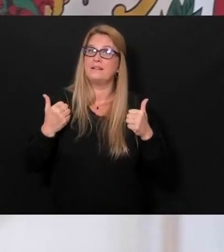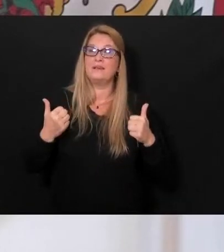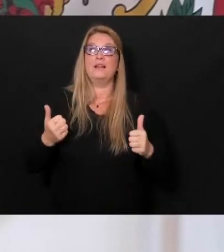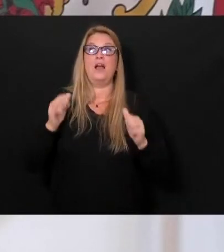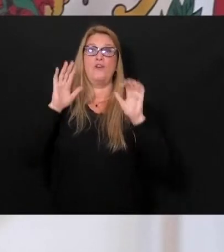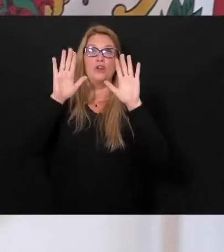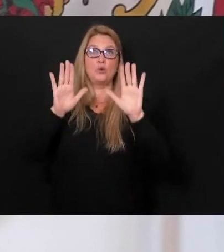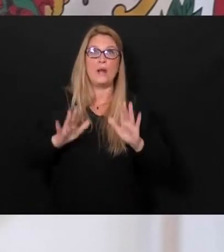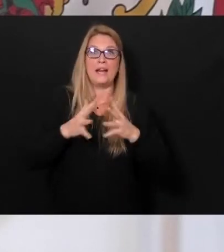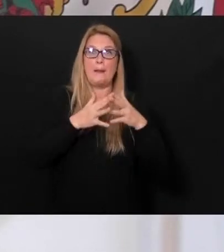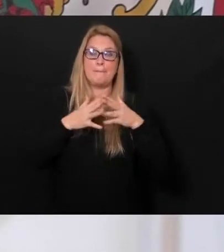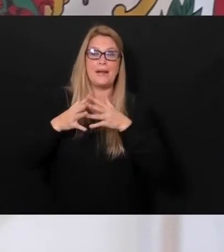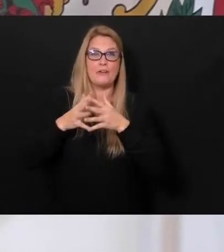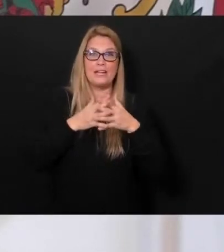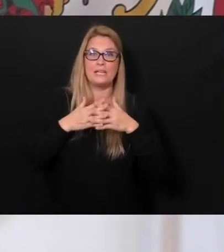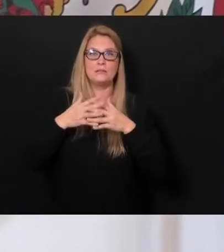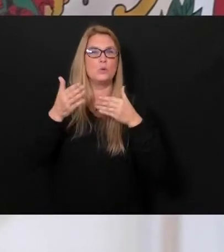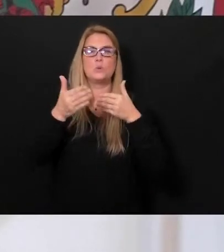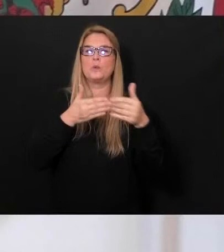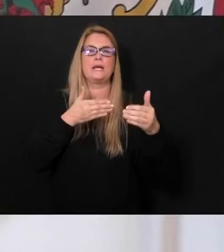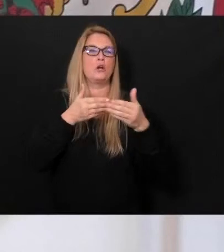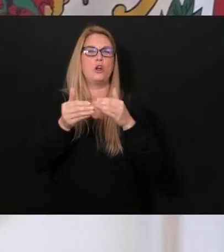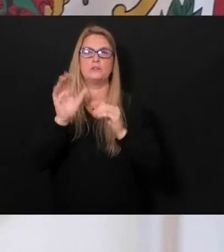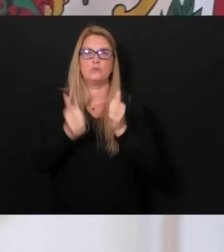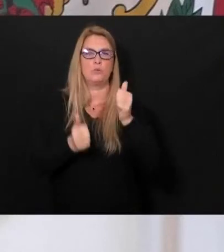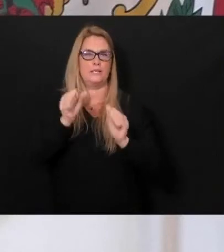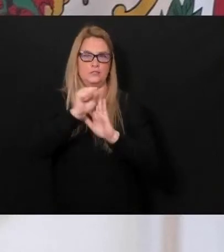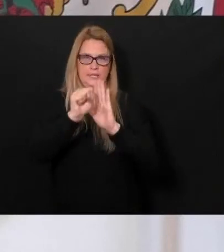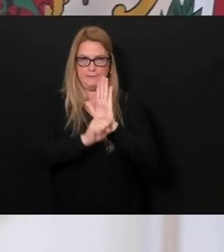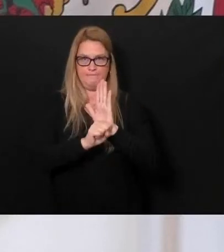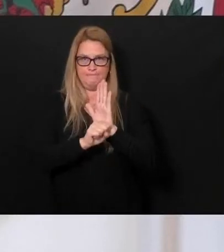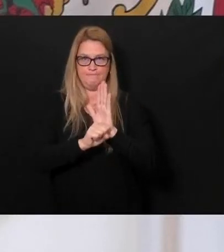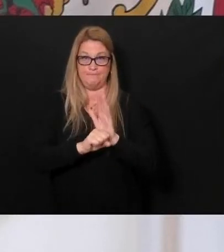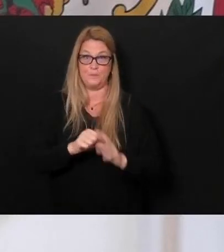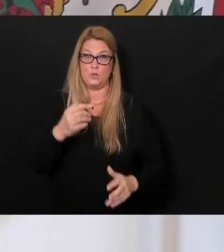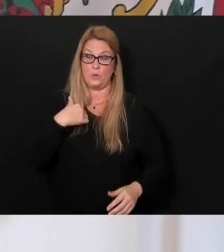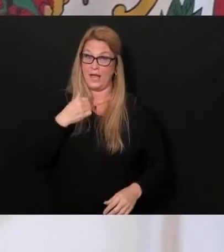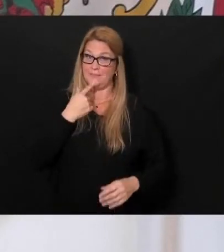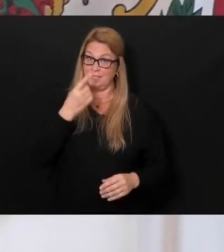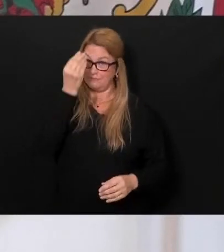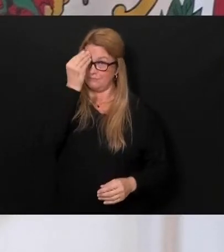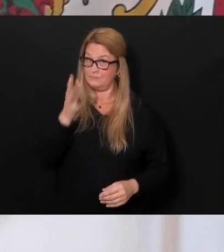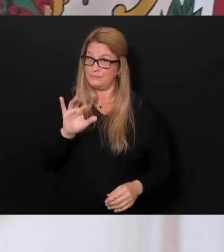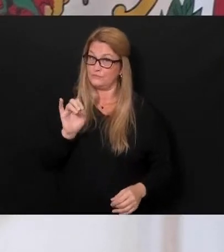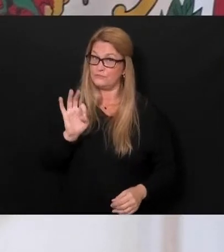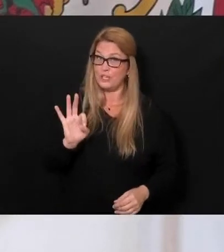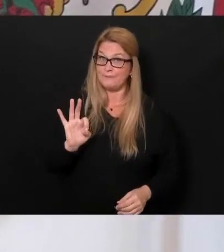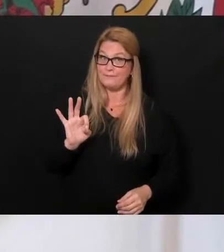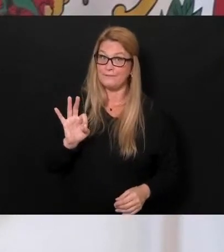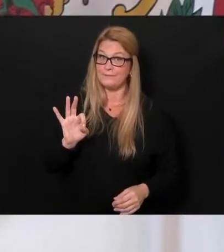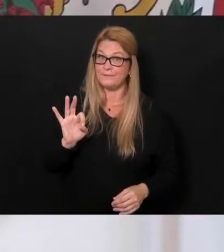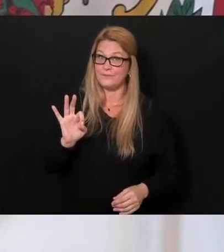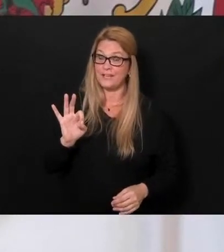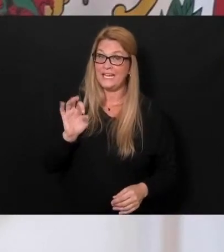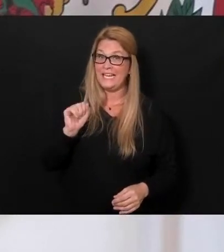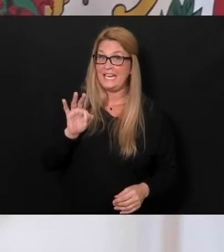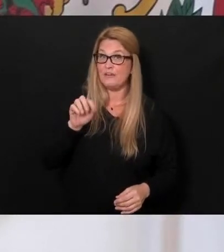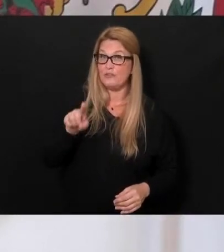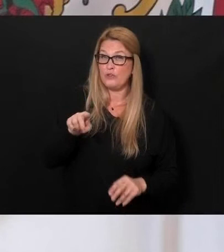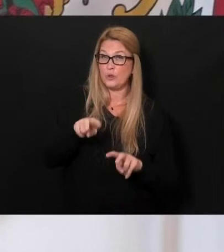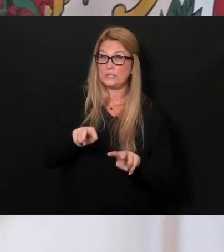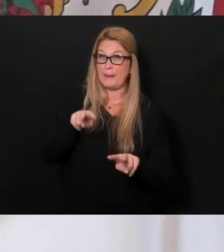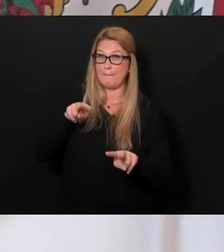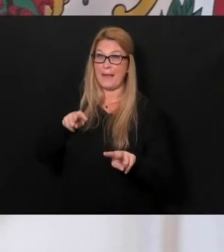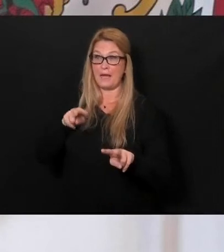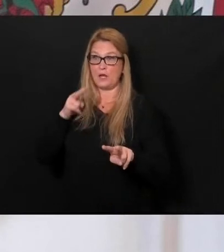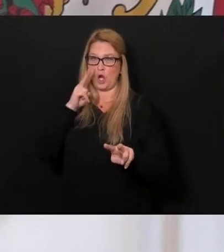great American, no matter what state. And I said, Jeff, it is as simple as mud if you just step back and